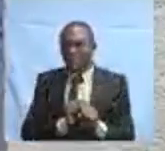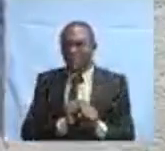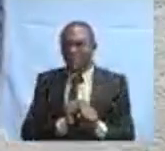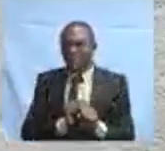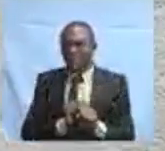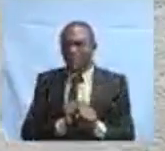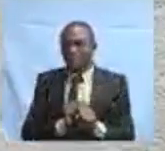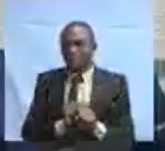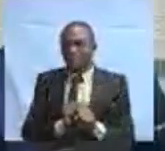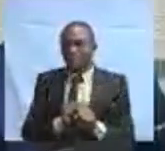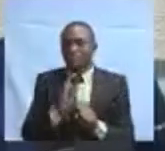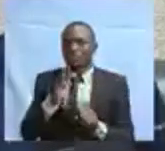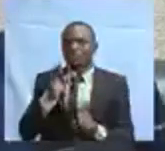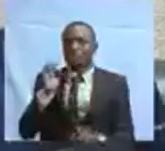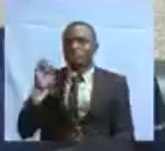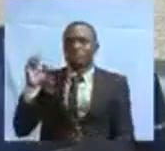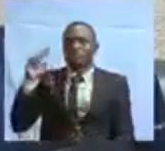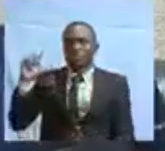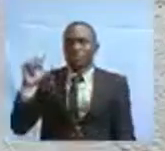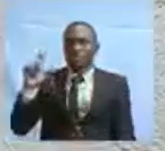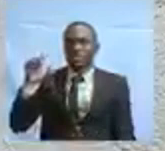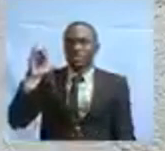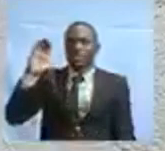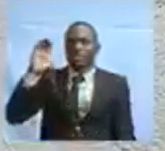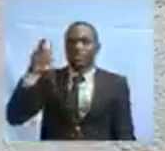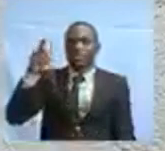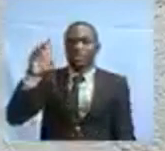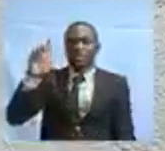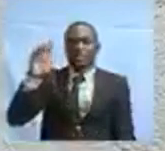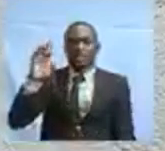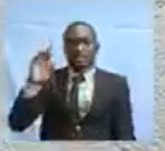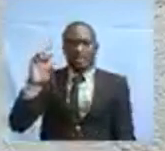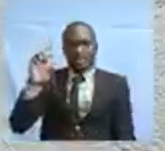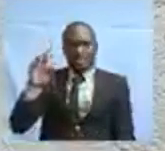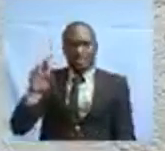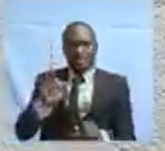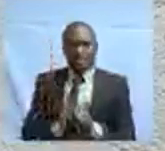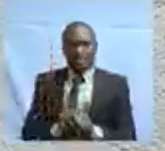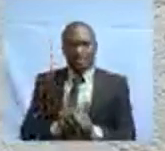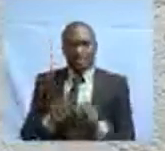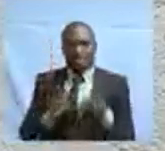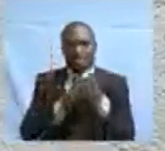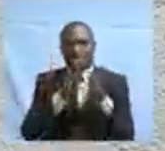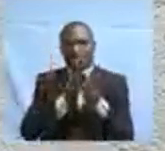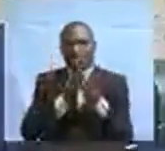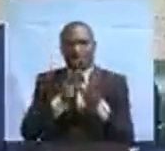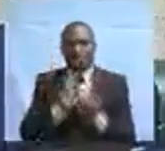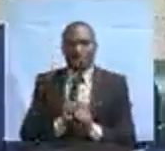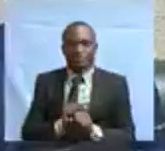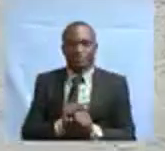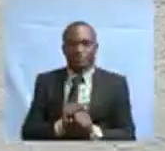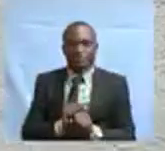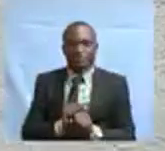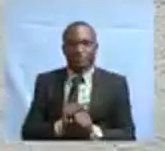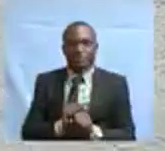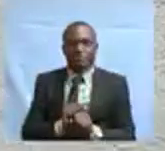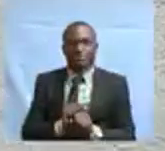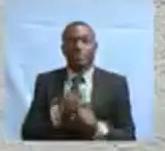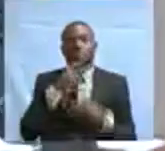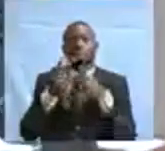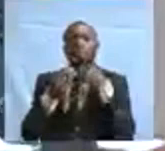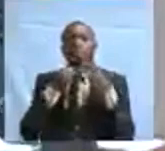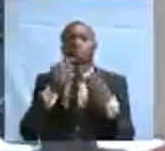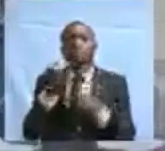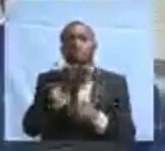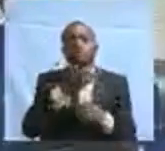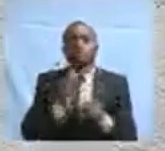bootlicker. I withdraw the words I used to spice up the point of order. Mr. Speaker. On a serious